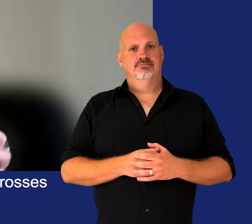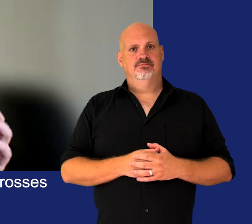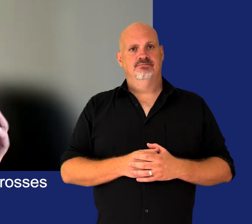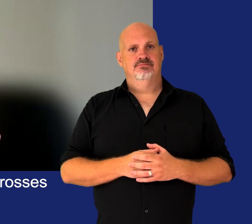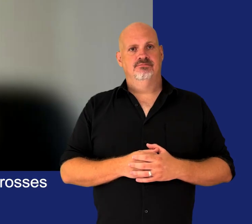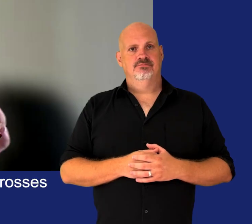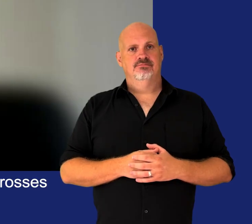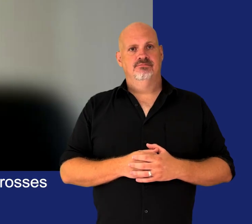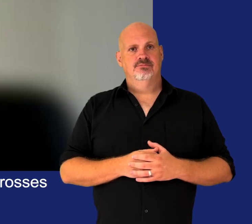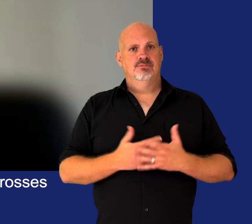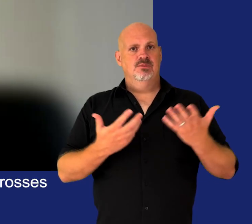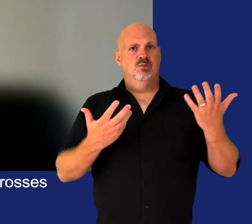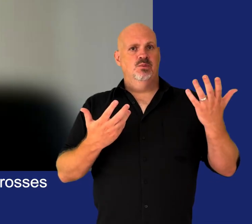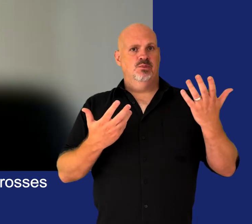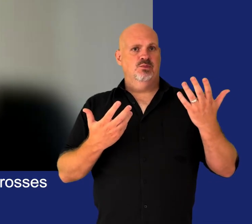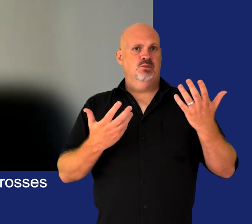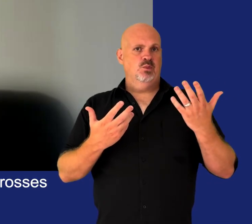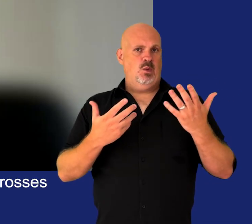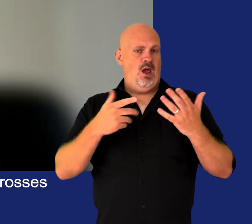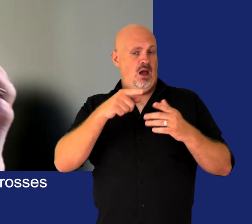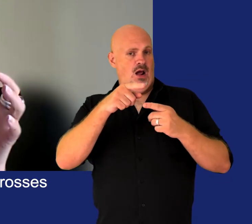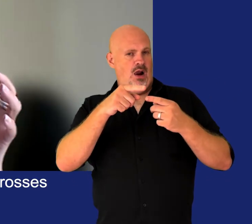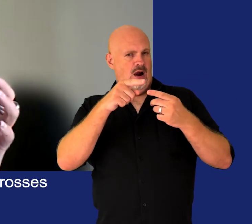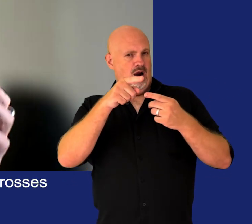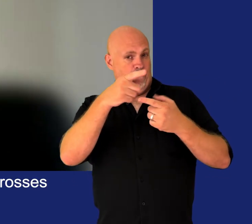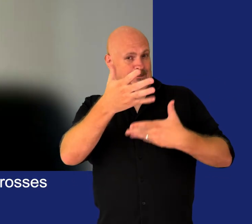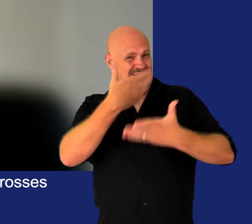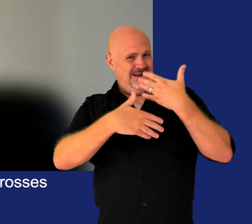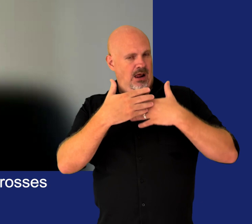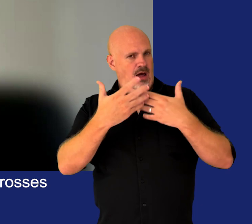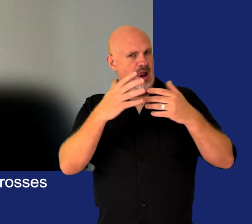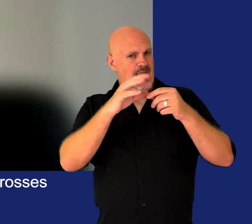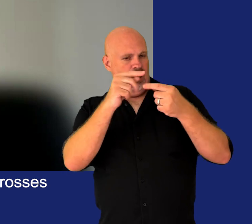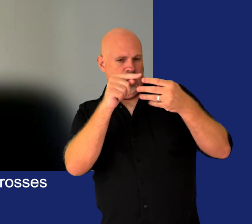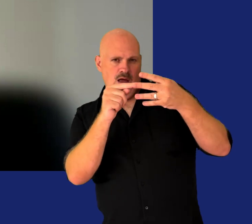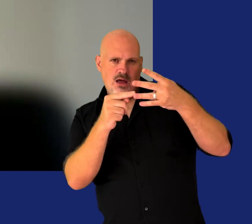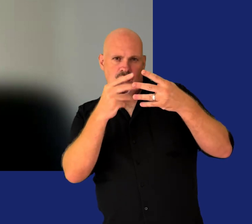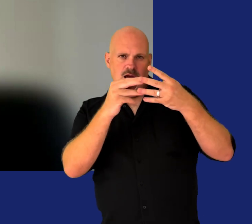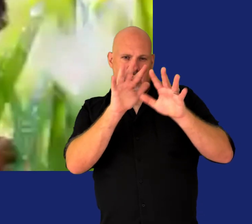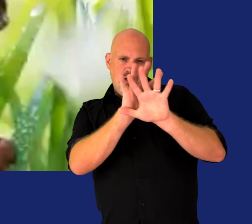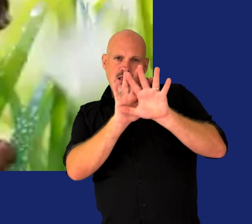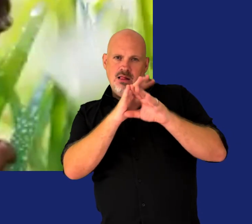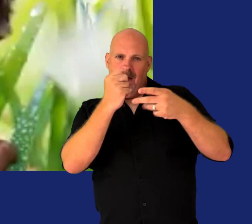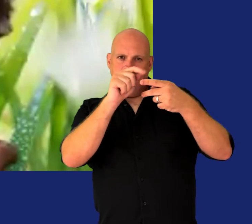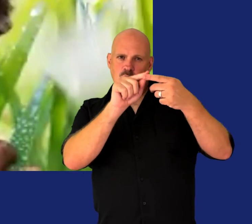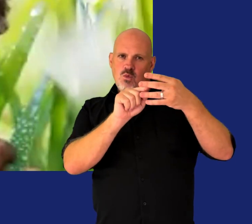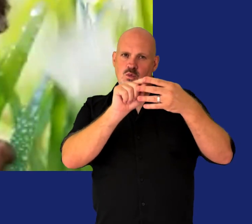Lovely. So it what you've just said kind of crosses a few of those recommendations.